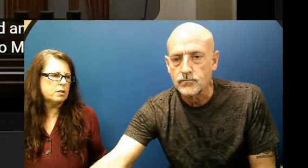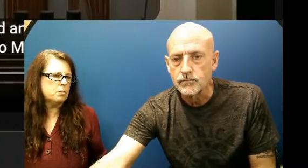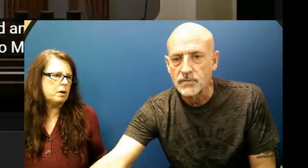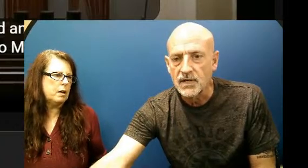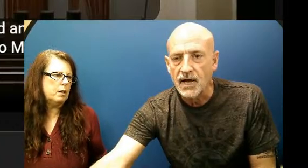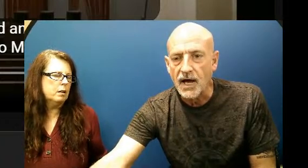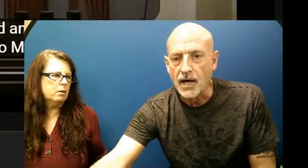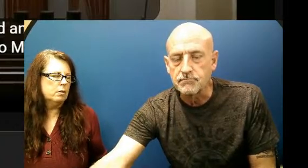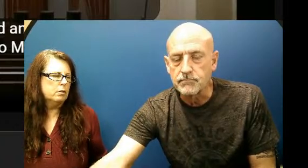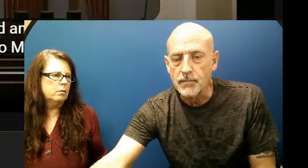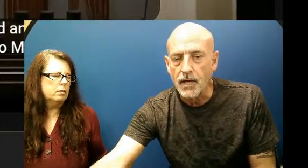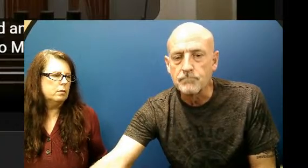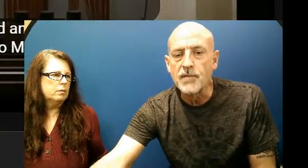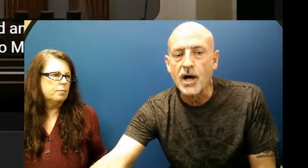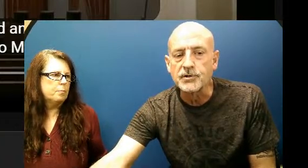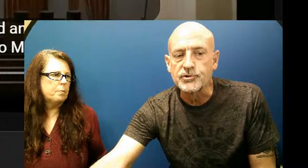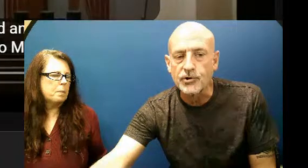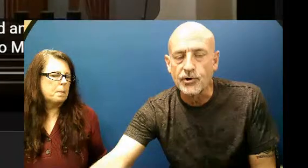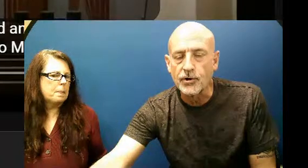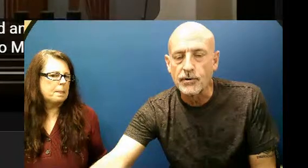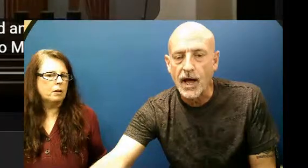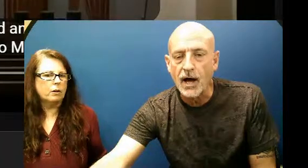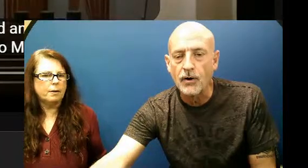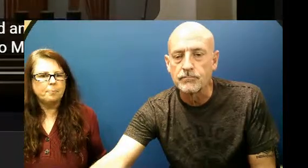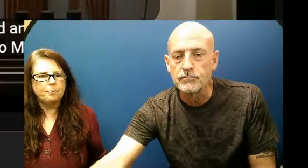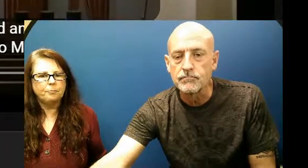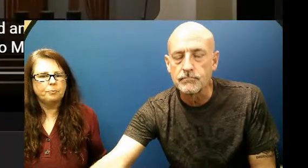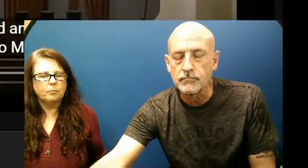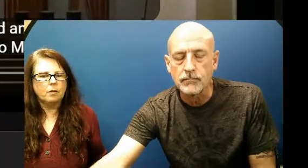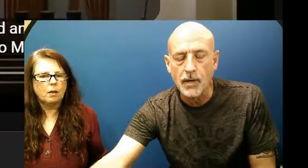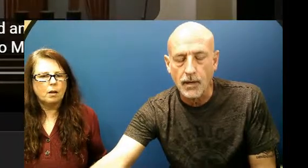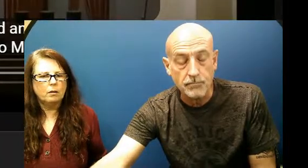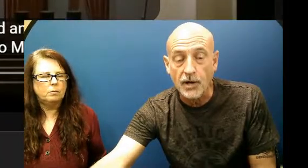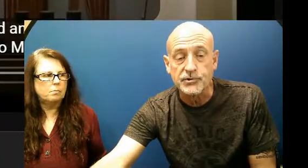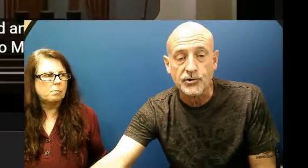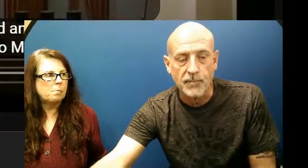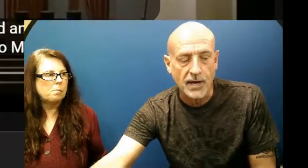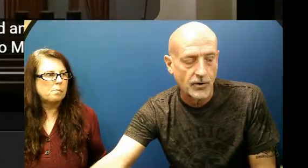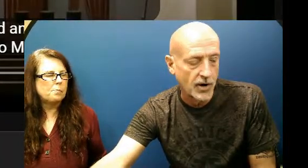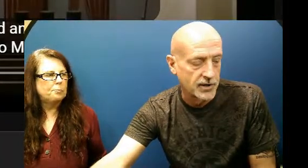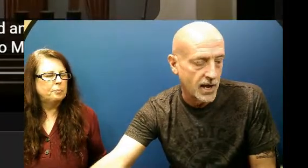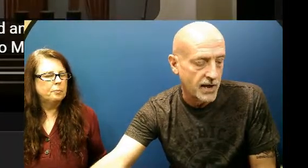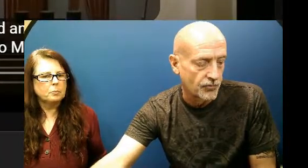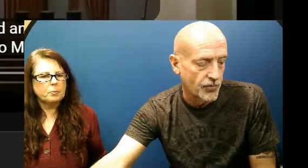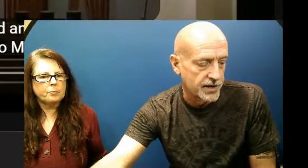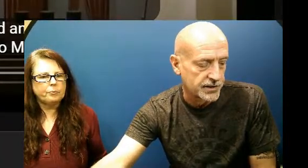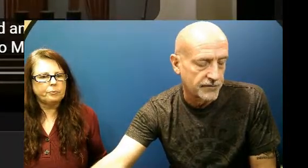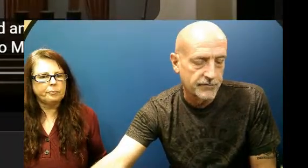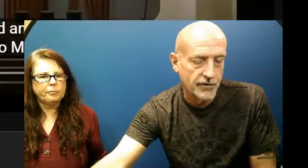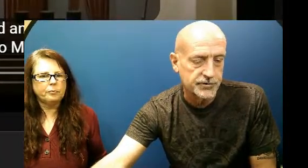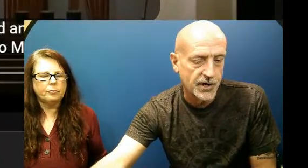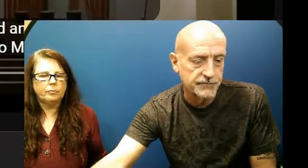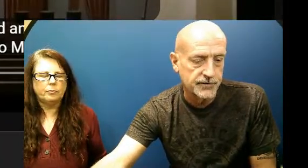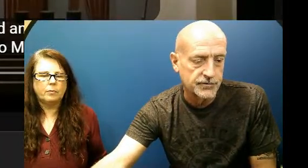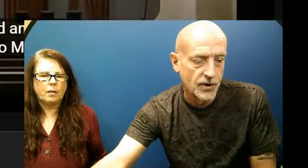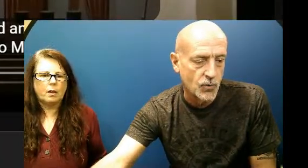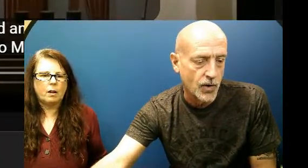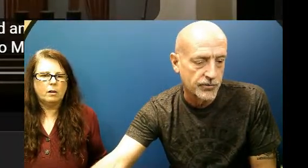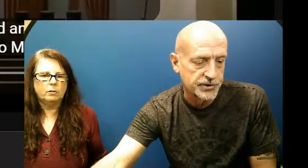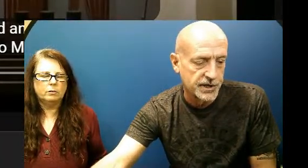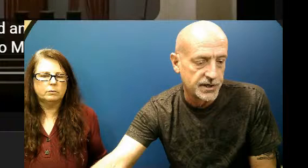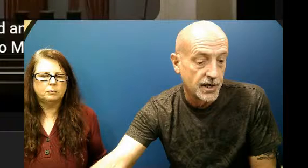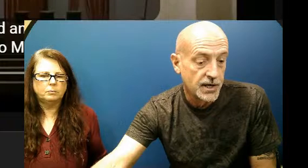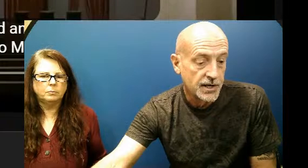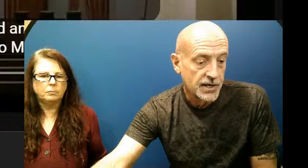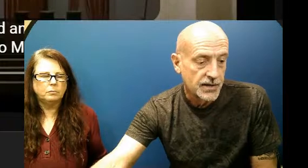it's this way? I'm not sure how. I'm not sure about her. I haven't read enough of her stuff to know